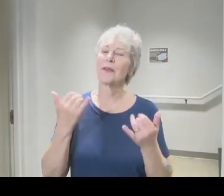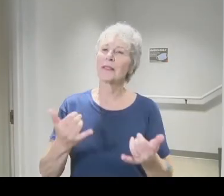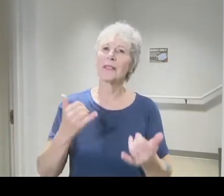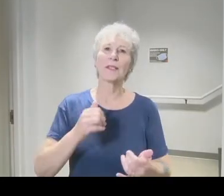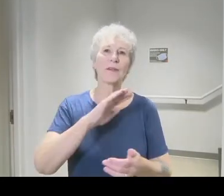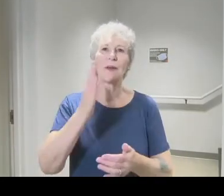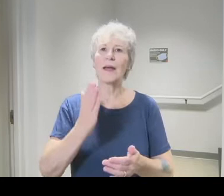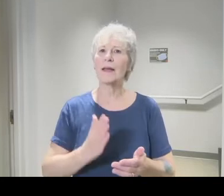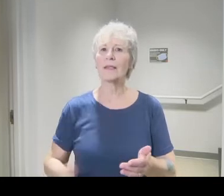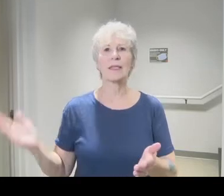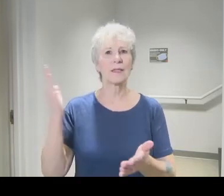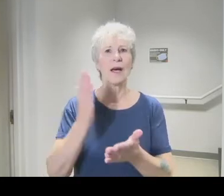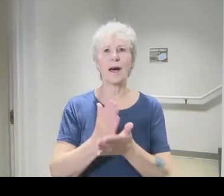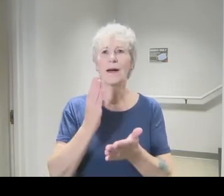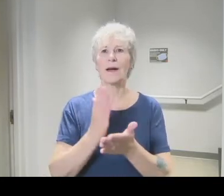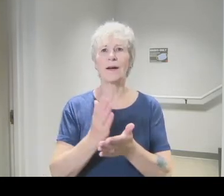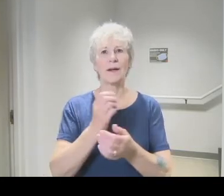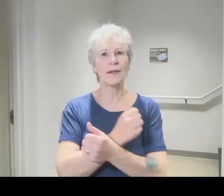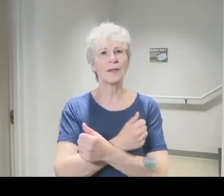grace. This is unfailing